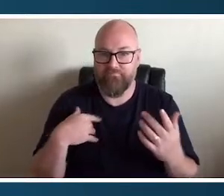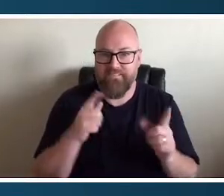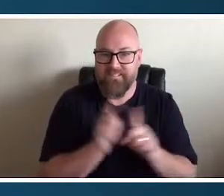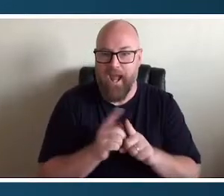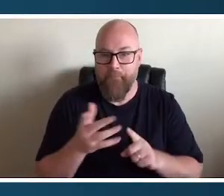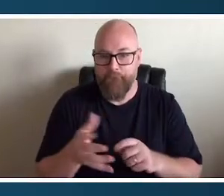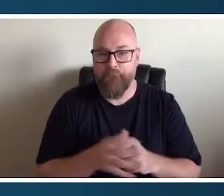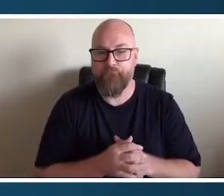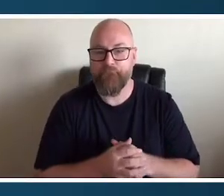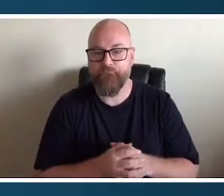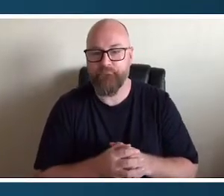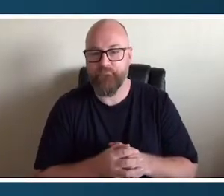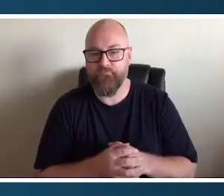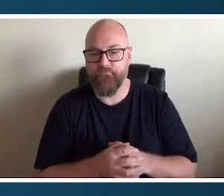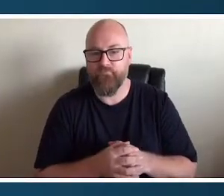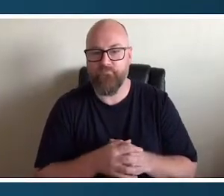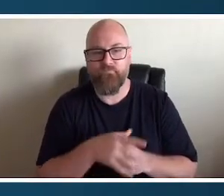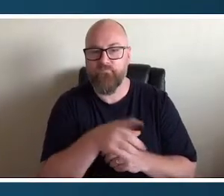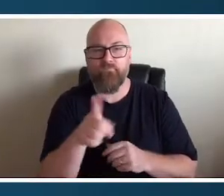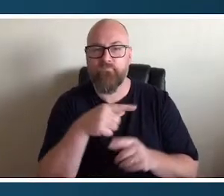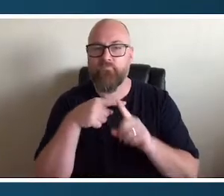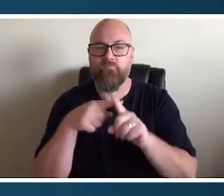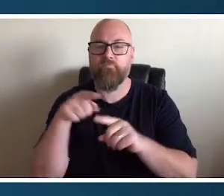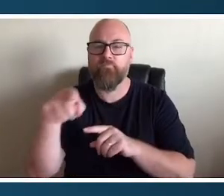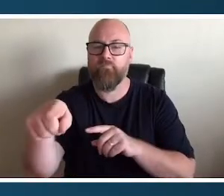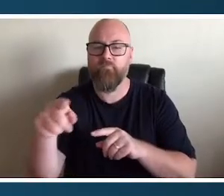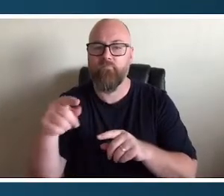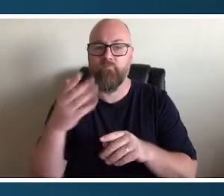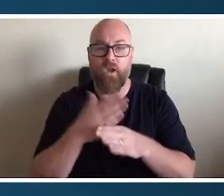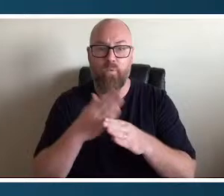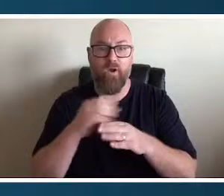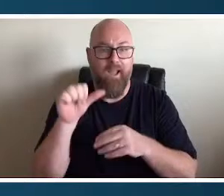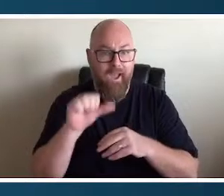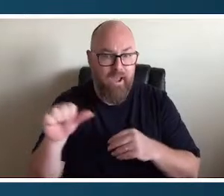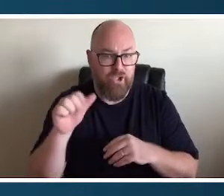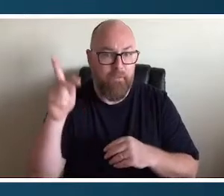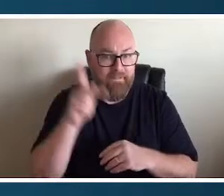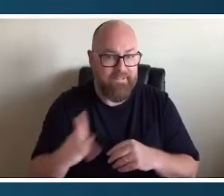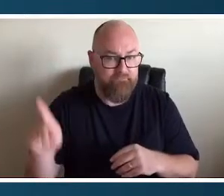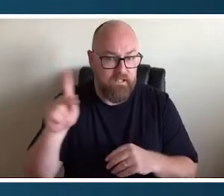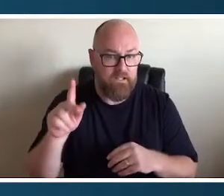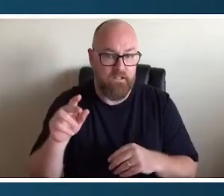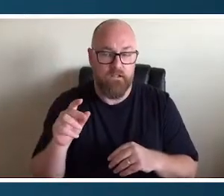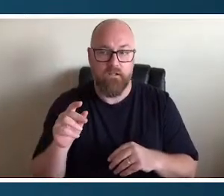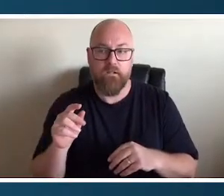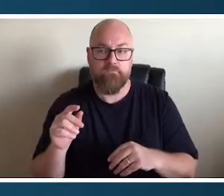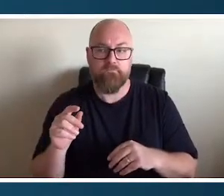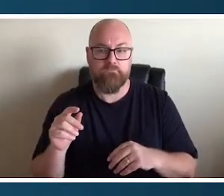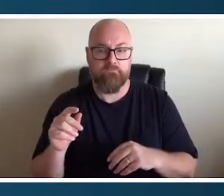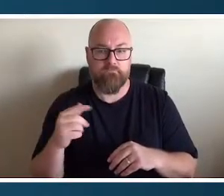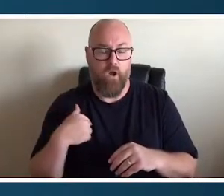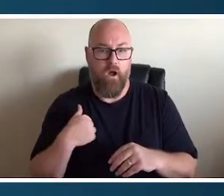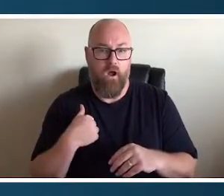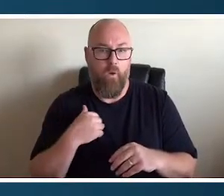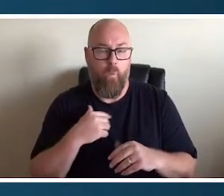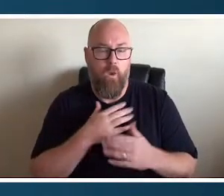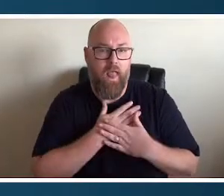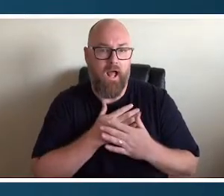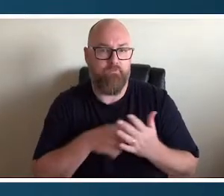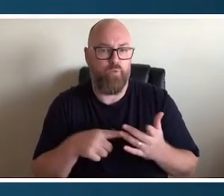Oh yeah, I'll comment really briefly on your point. I do work in Asia and in the Pacific, and I'd love to have many, many more